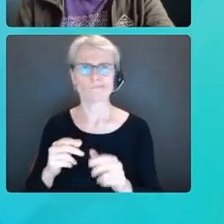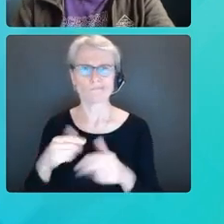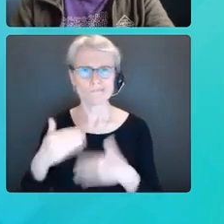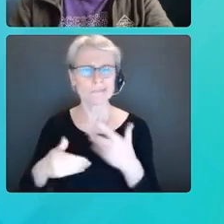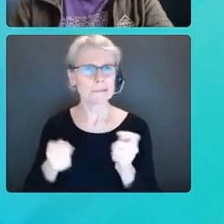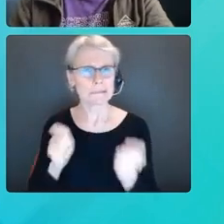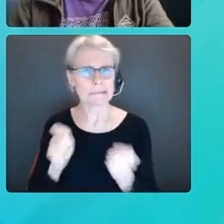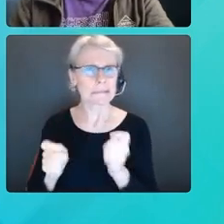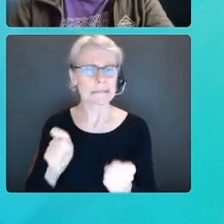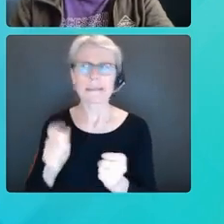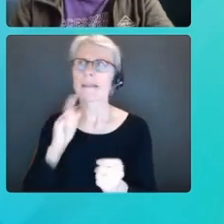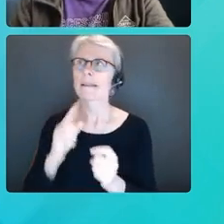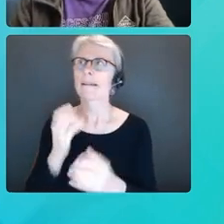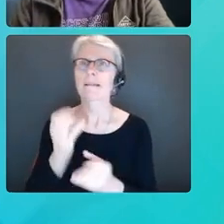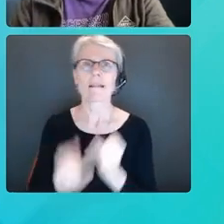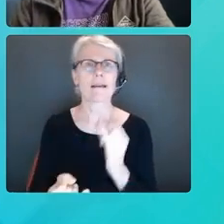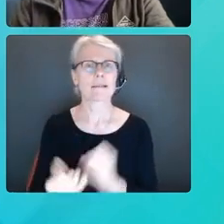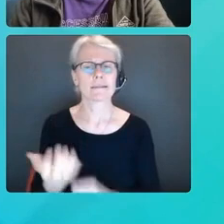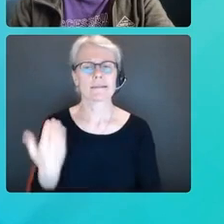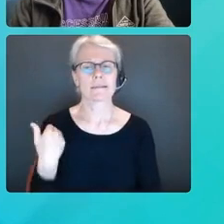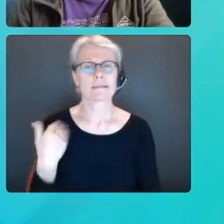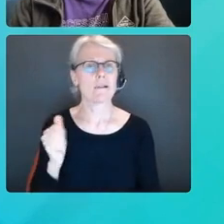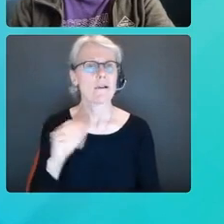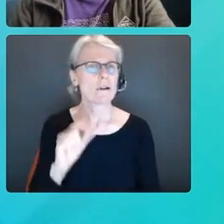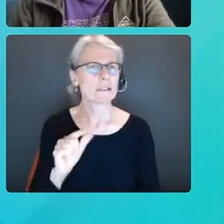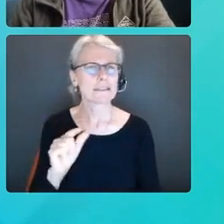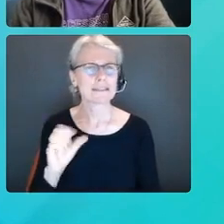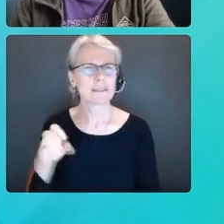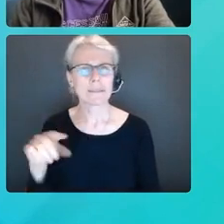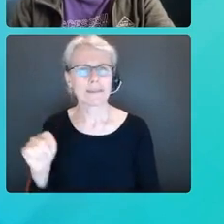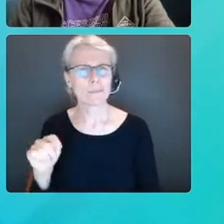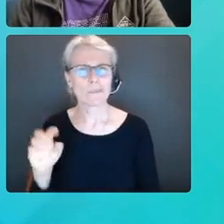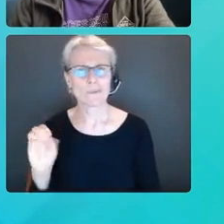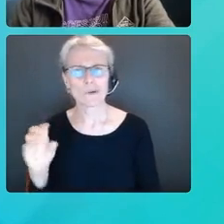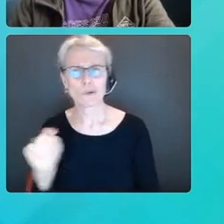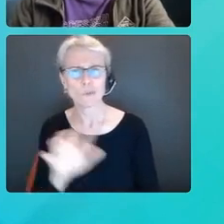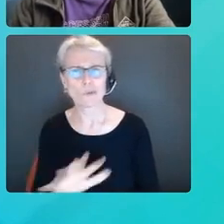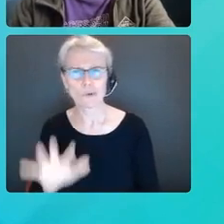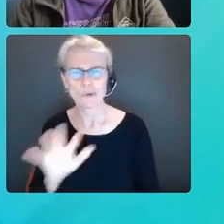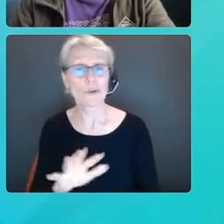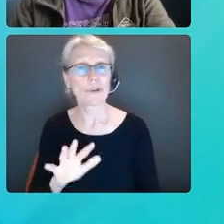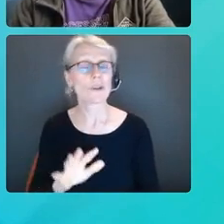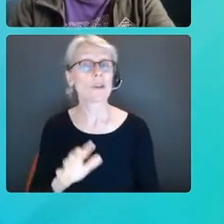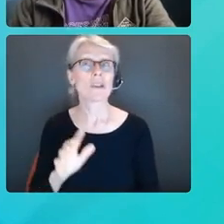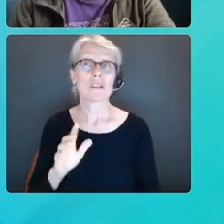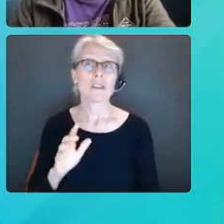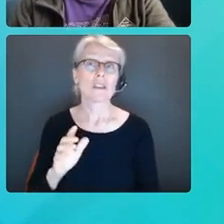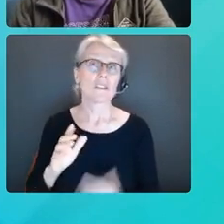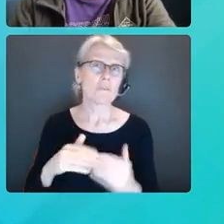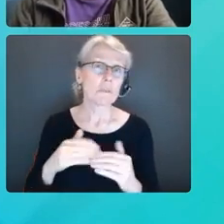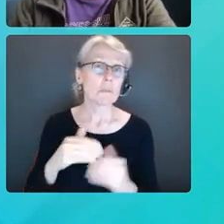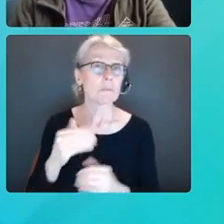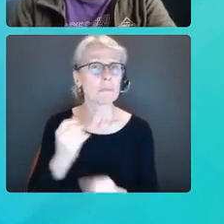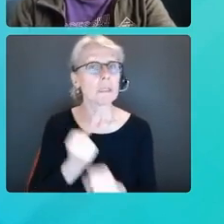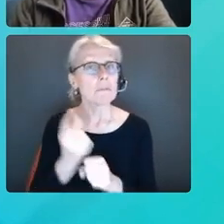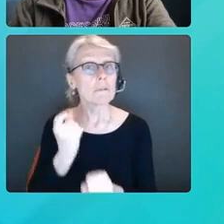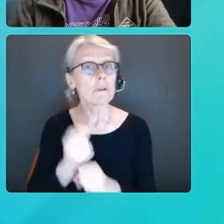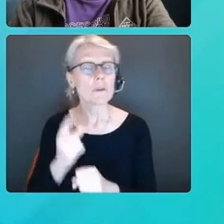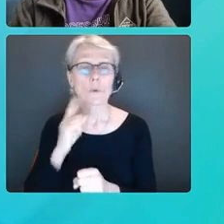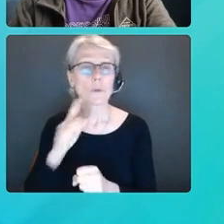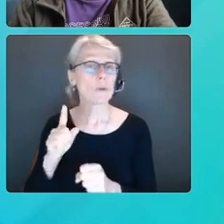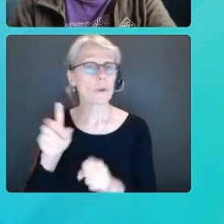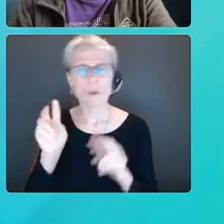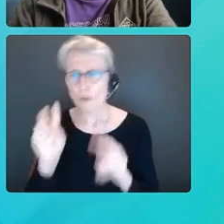I think last August or September, October, something like that. The goal is at least every year, we're going to update